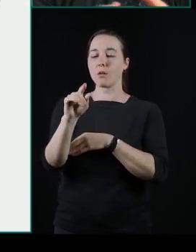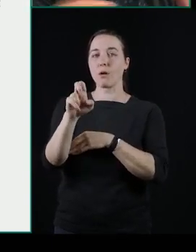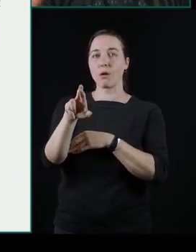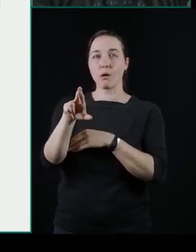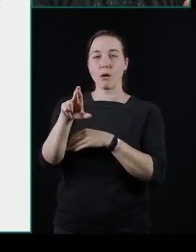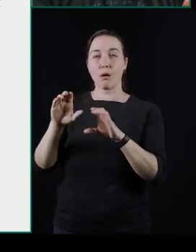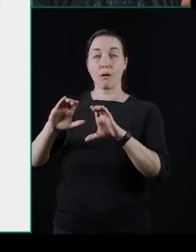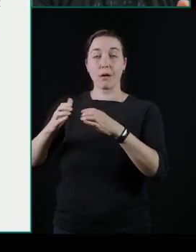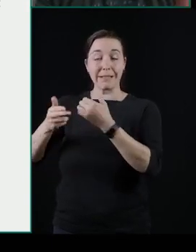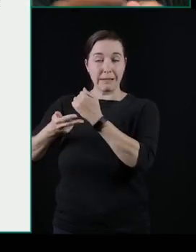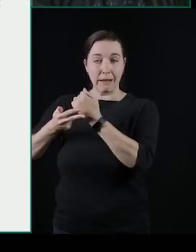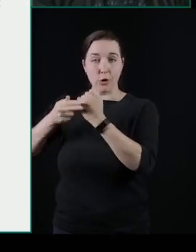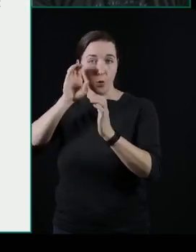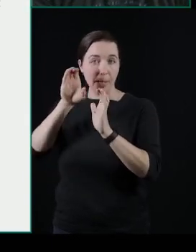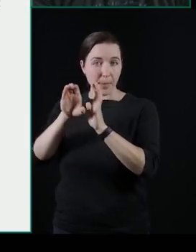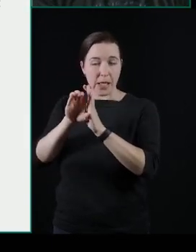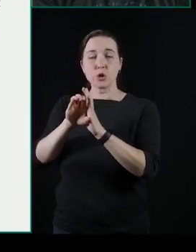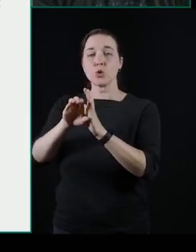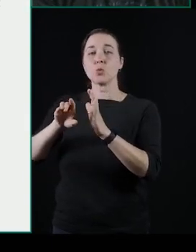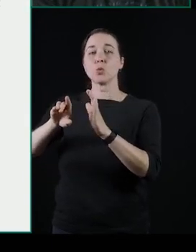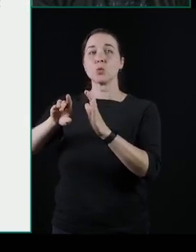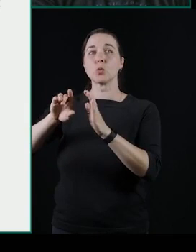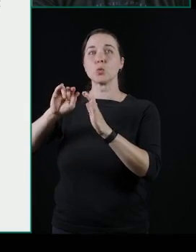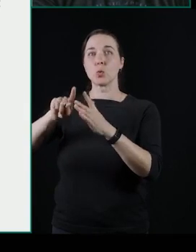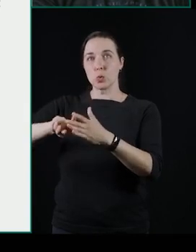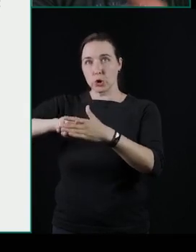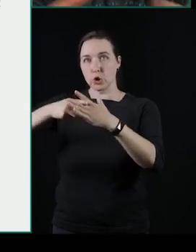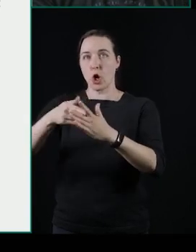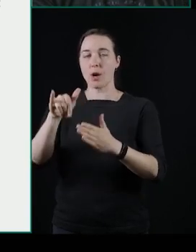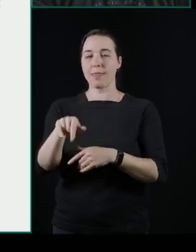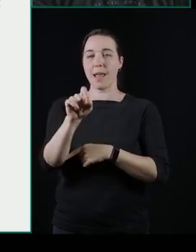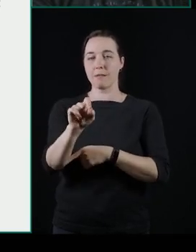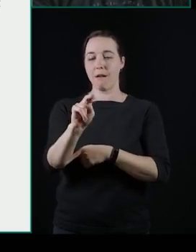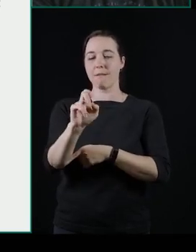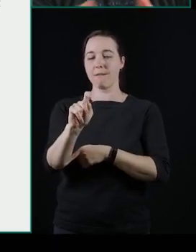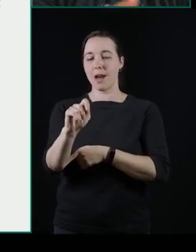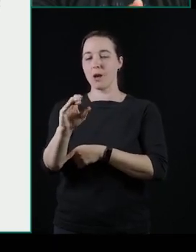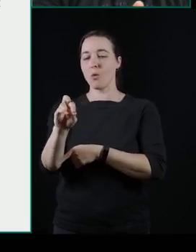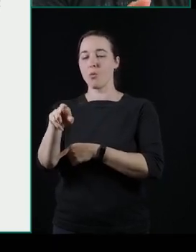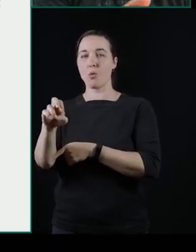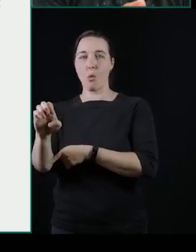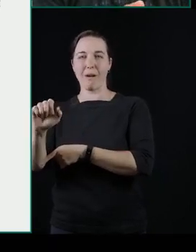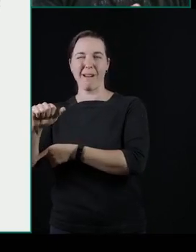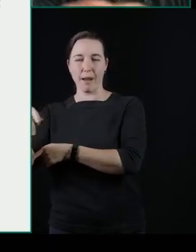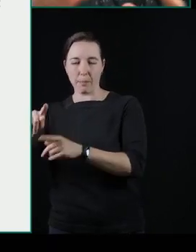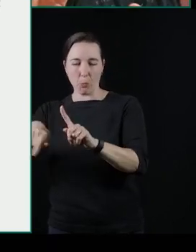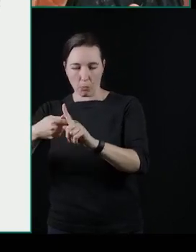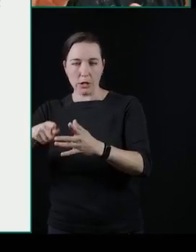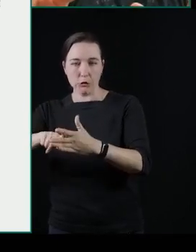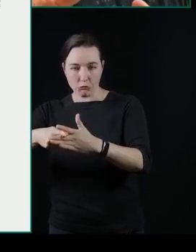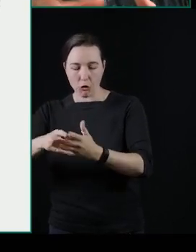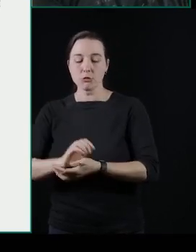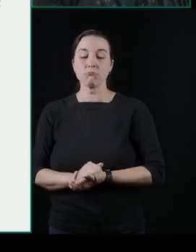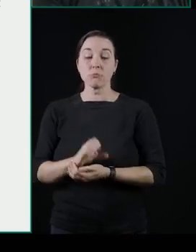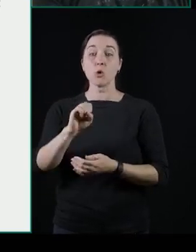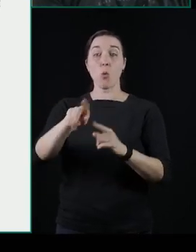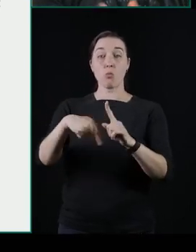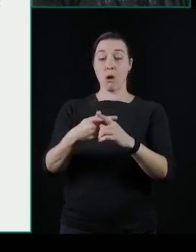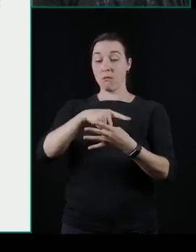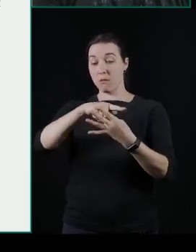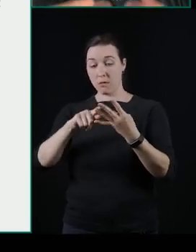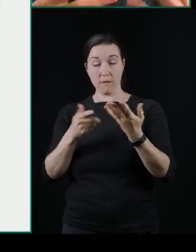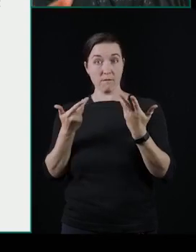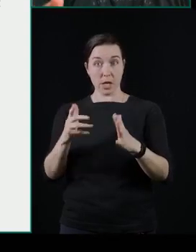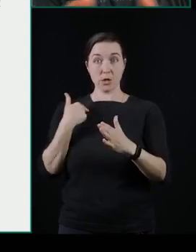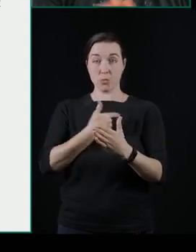the Docker container image to start the .NET Core application when it starts. And once we're done and